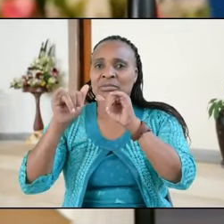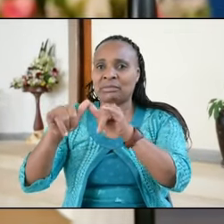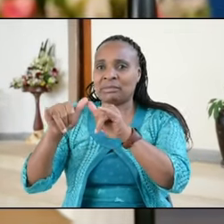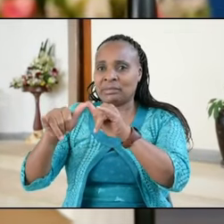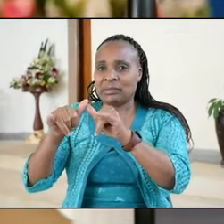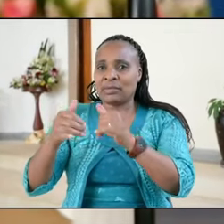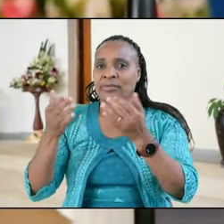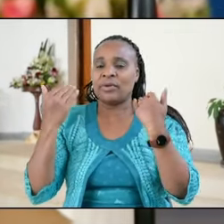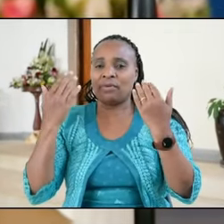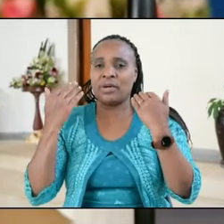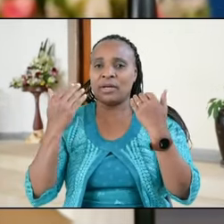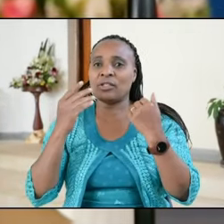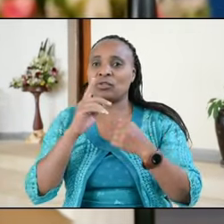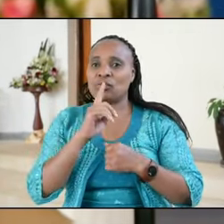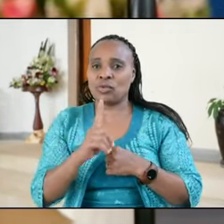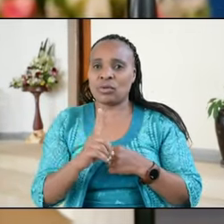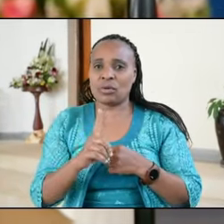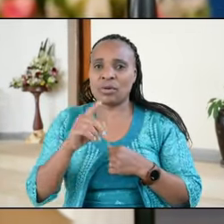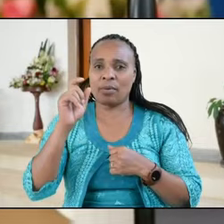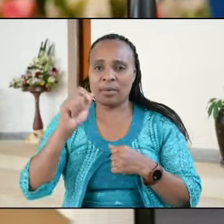so